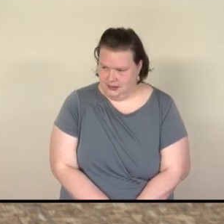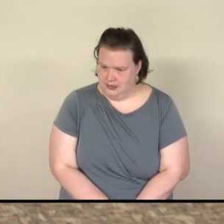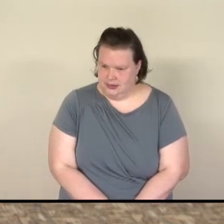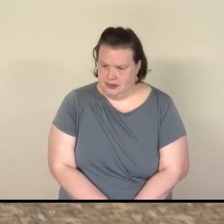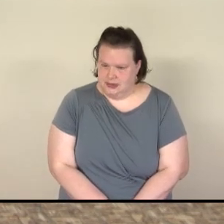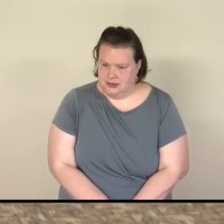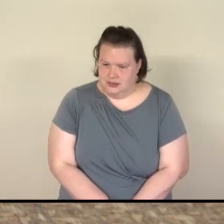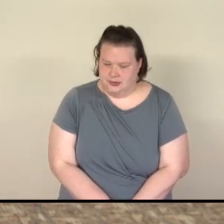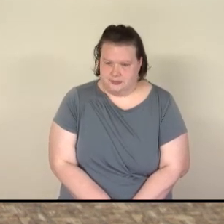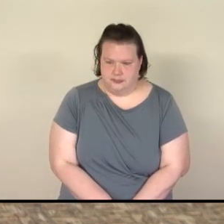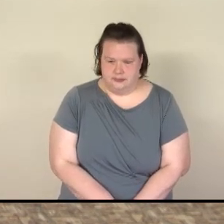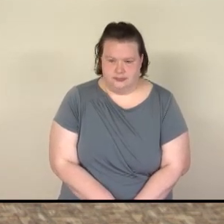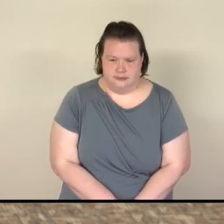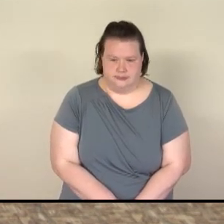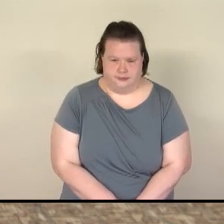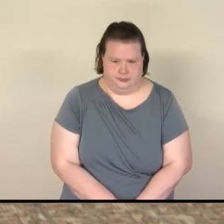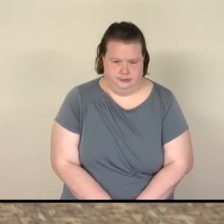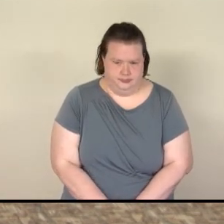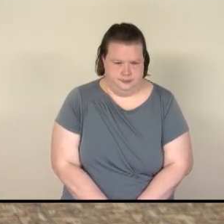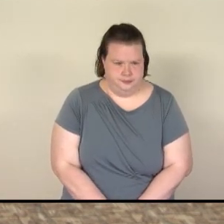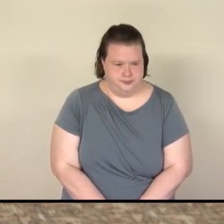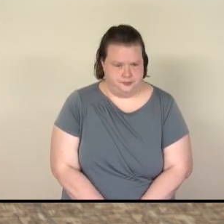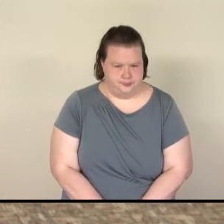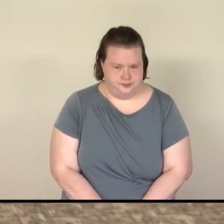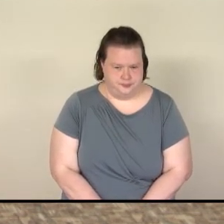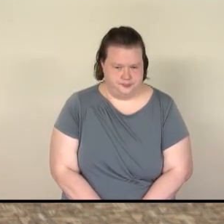That's right, Andre. It's awesome.